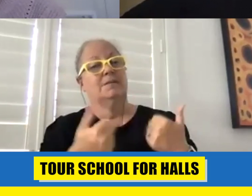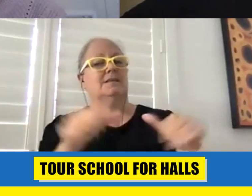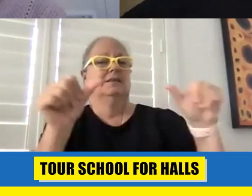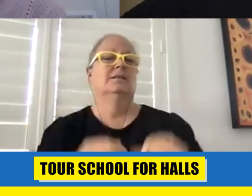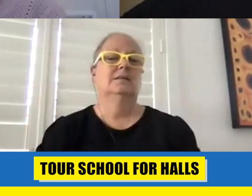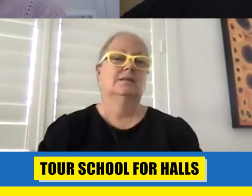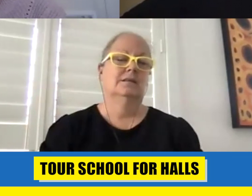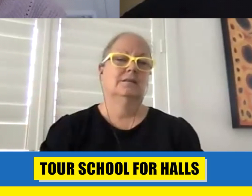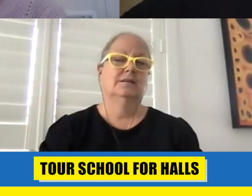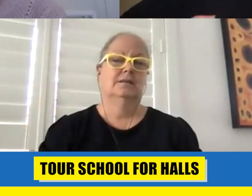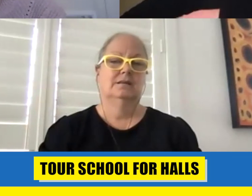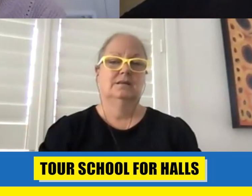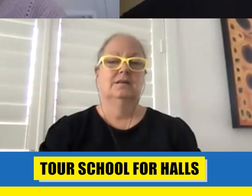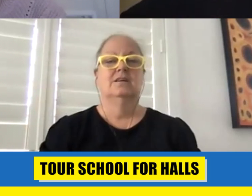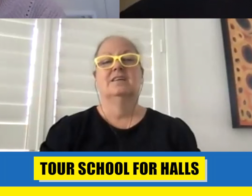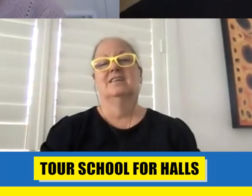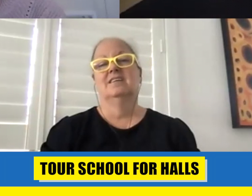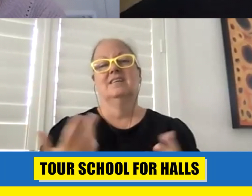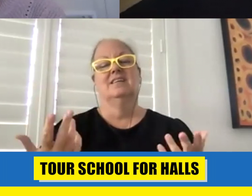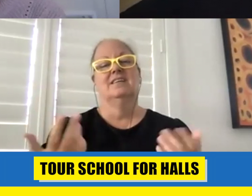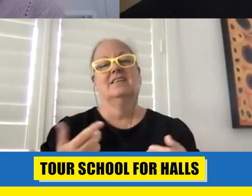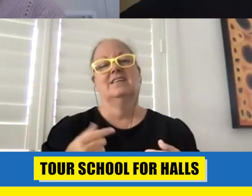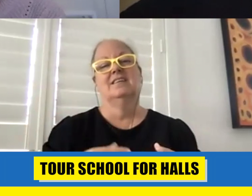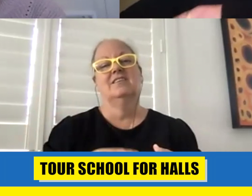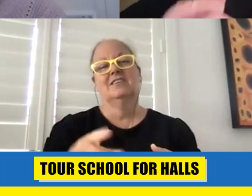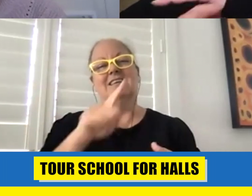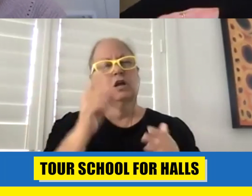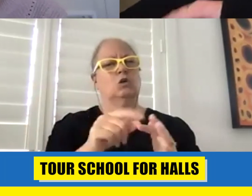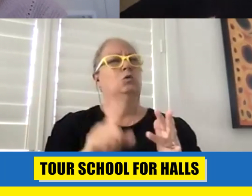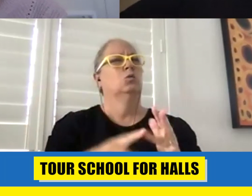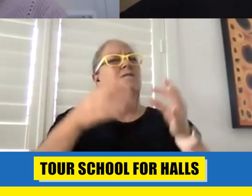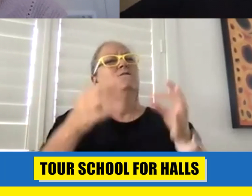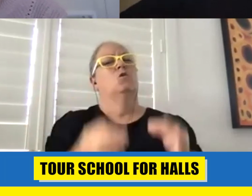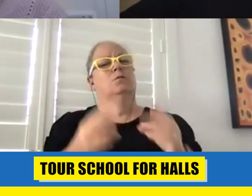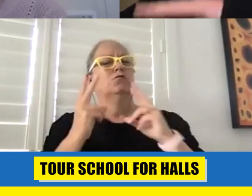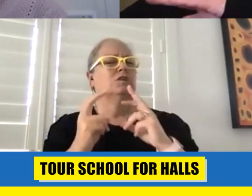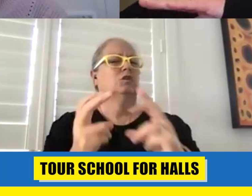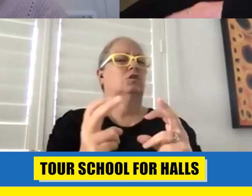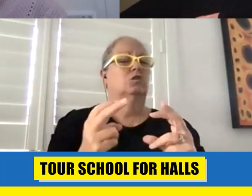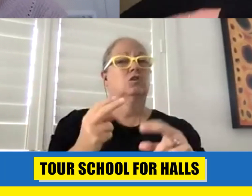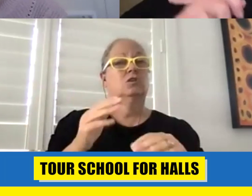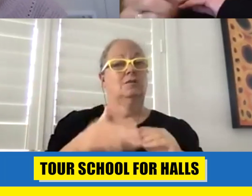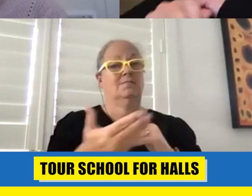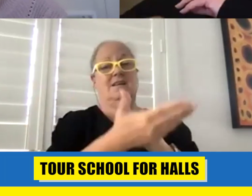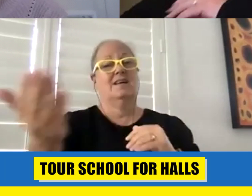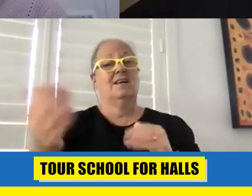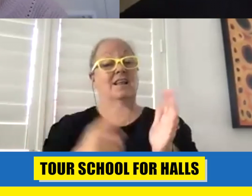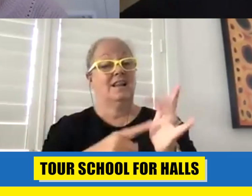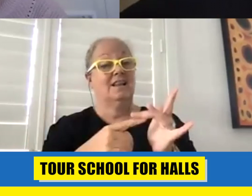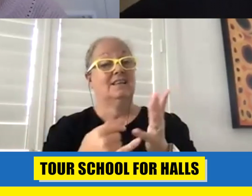know, feedback, you know, you can't do formal audience research, so do as much informal feedback like Lisa's, you